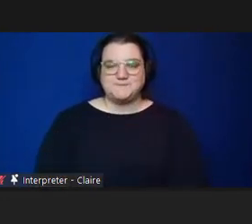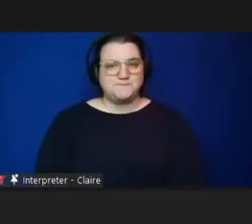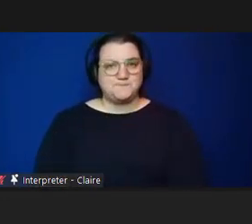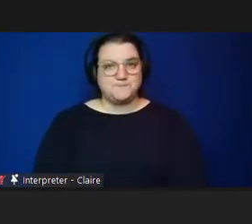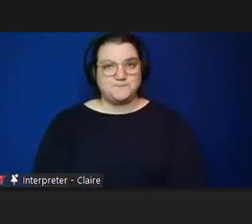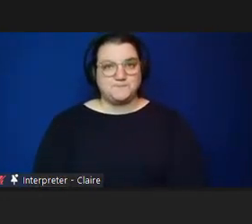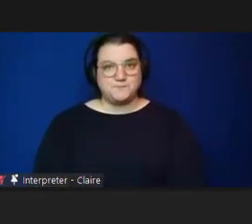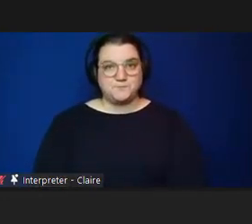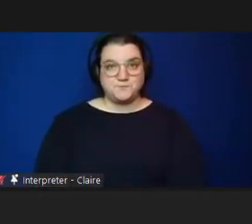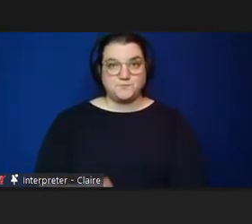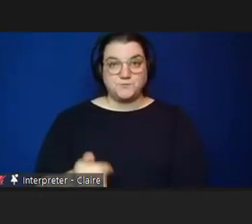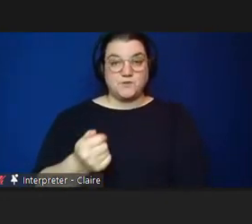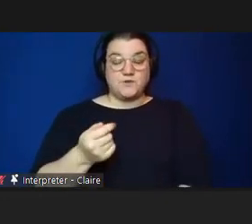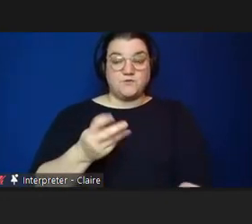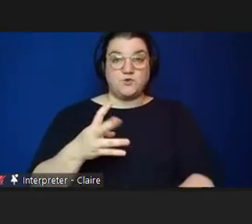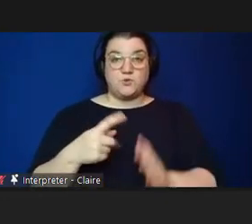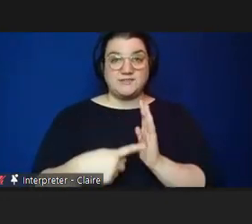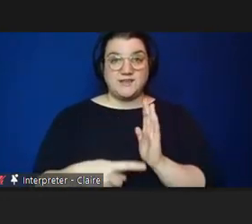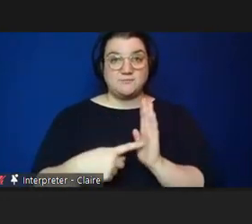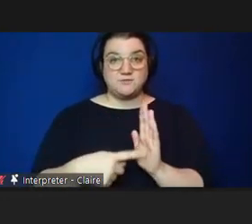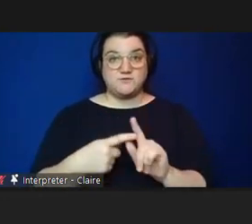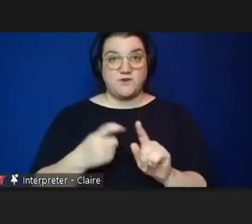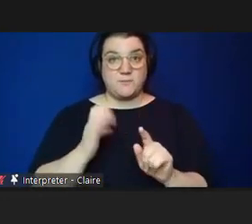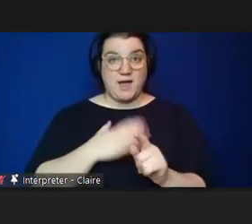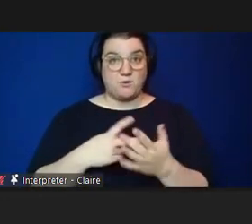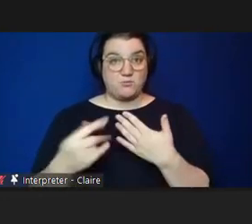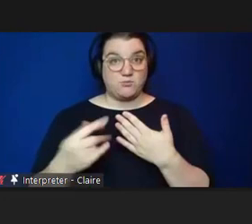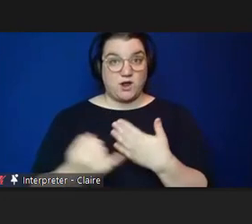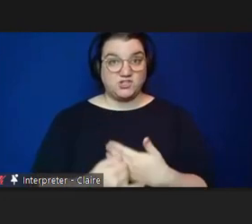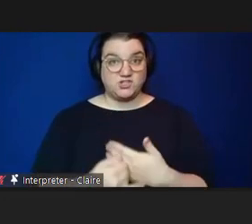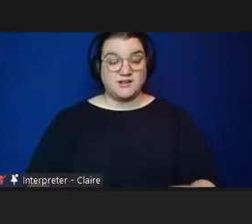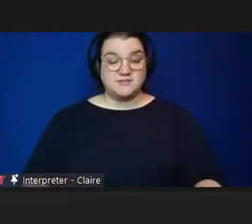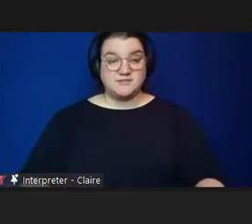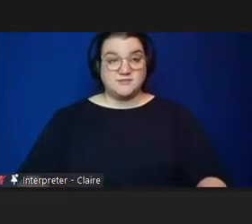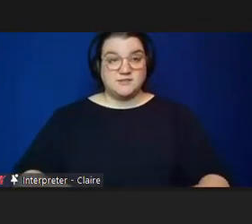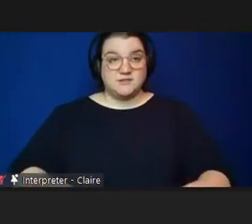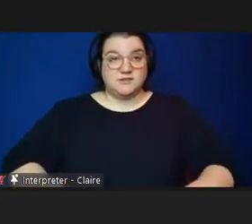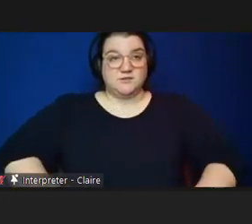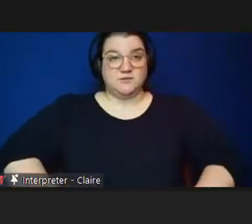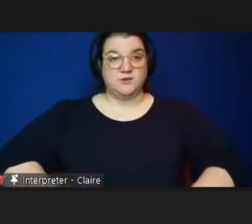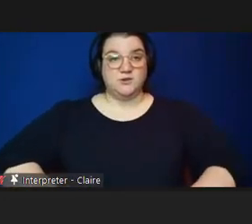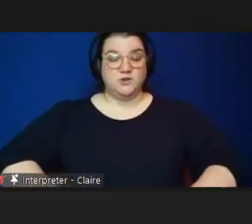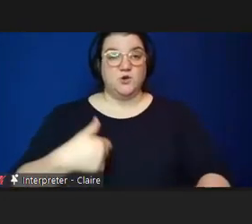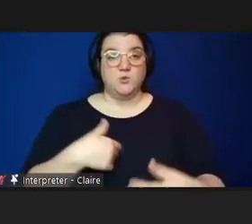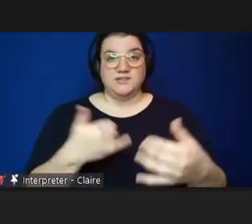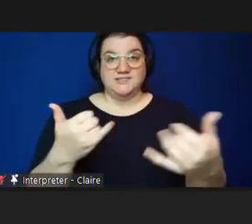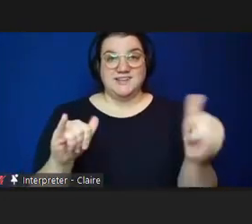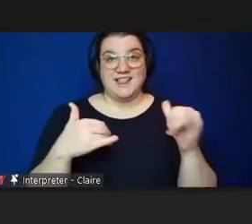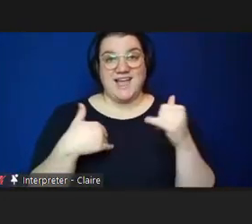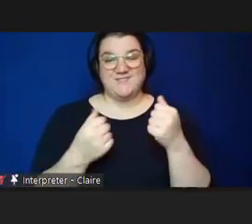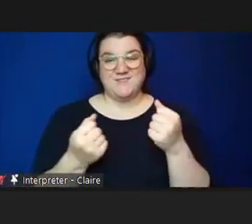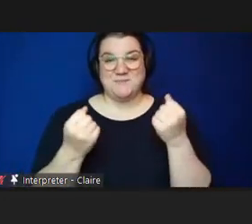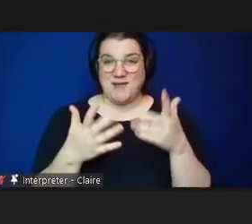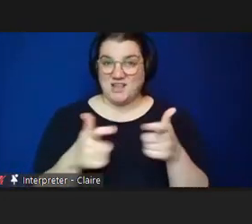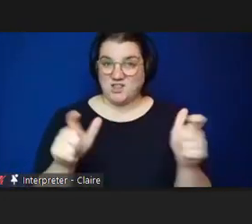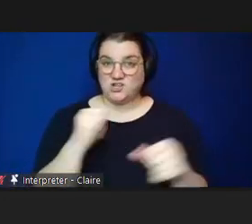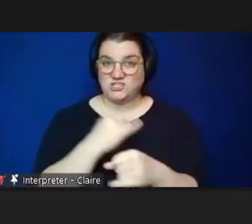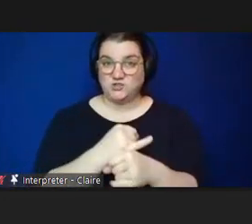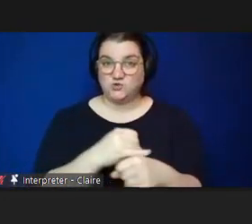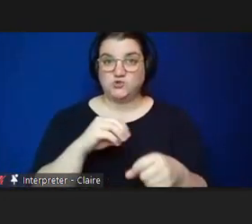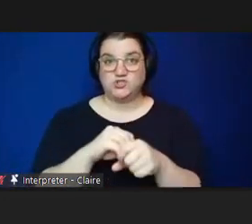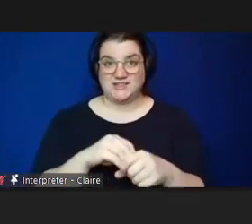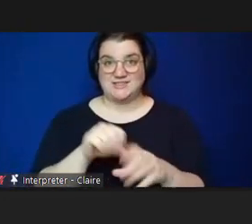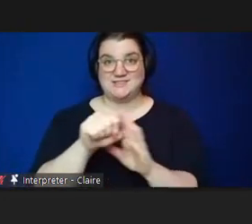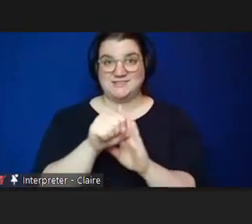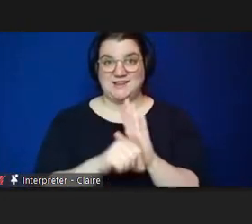of examples from our projects. We still have many large institutions in the state of Texas,